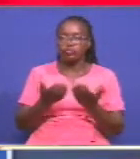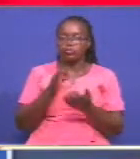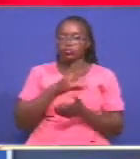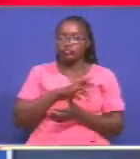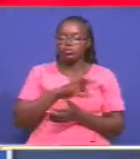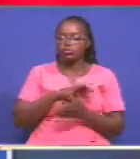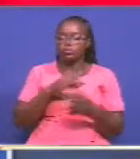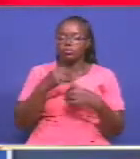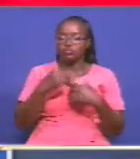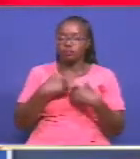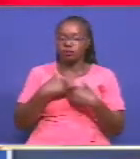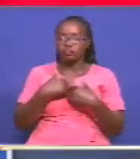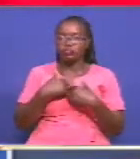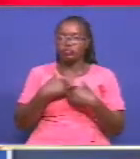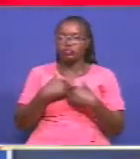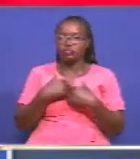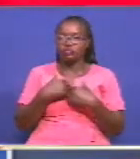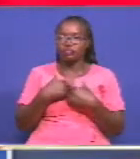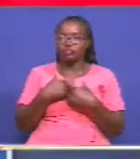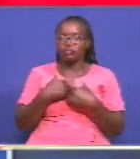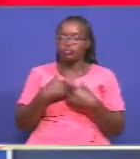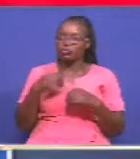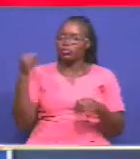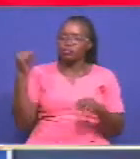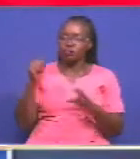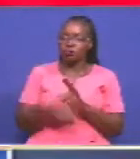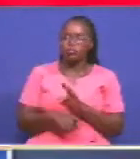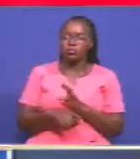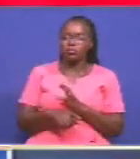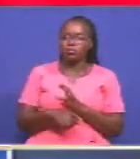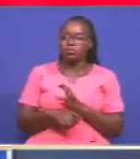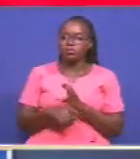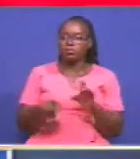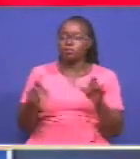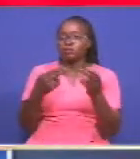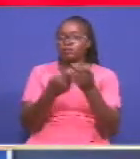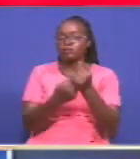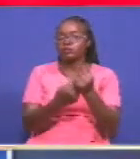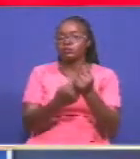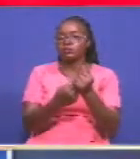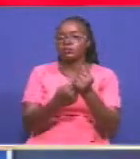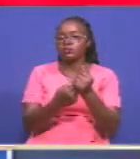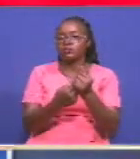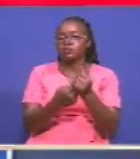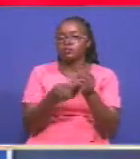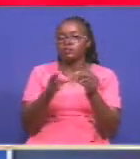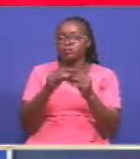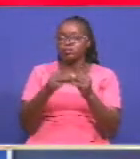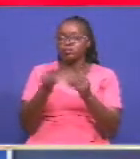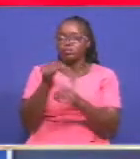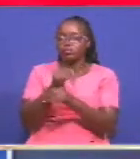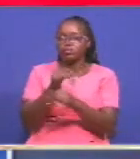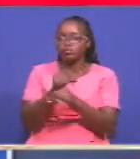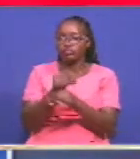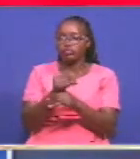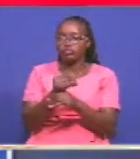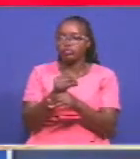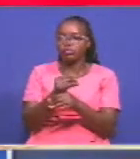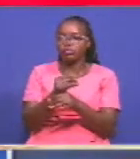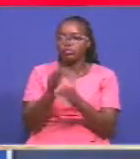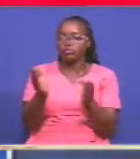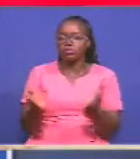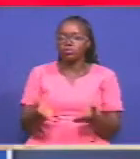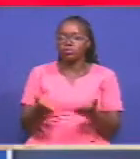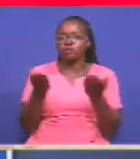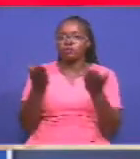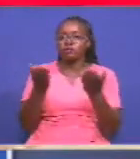profit, while at the very heart of it, such partnership should create jobs to boost